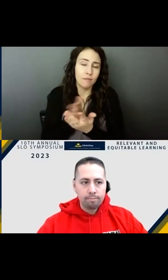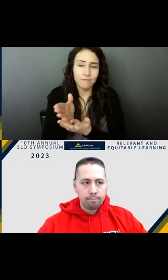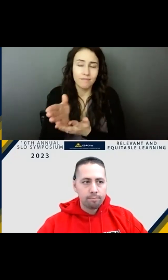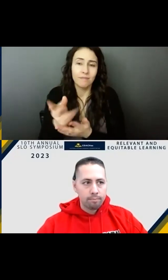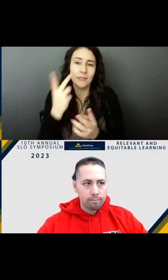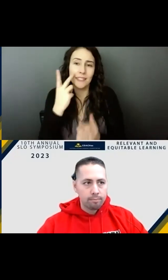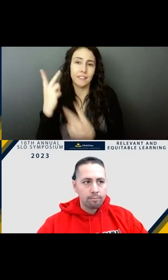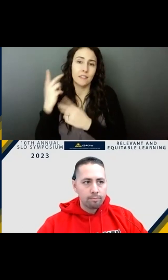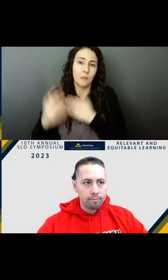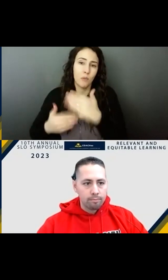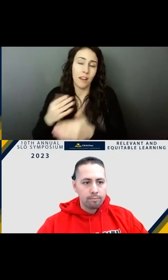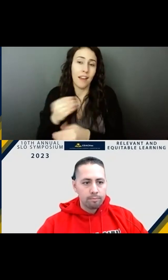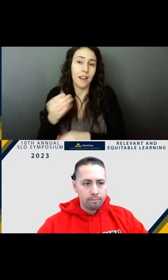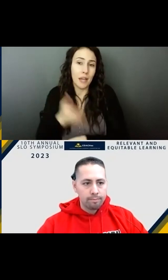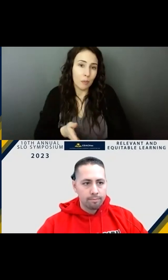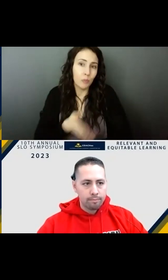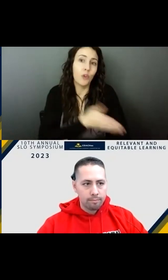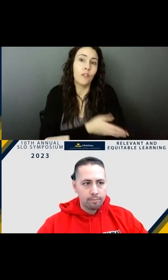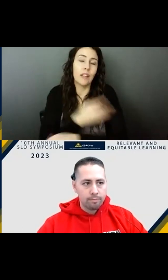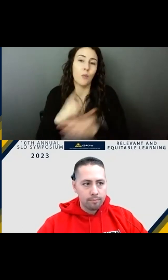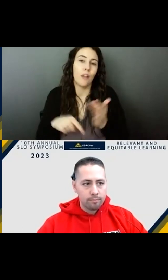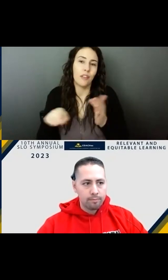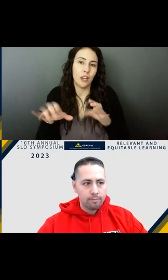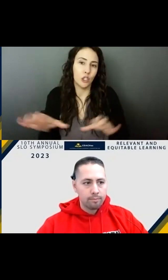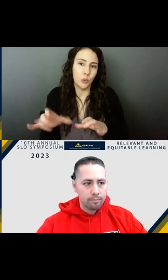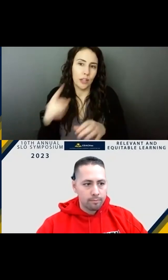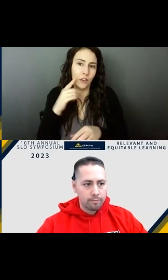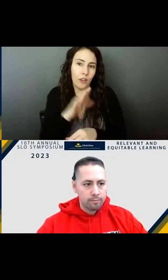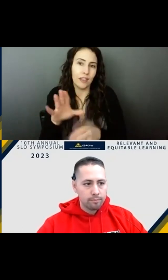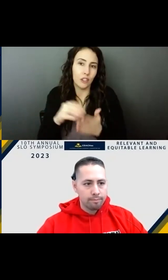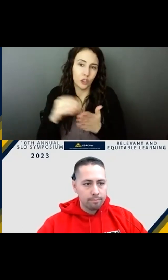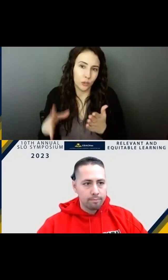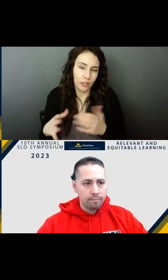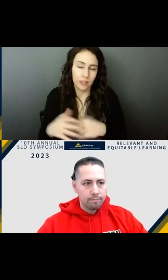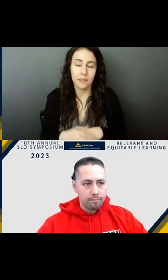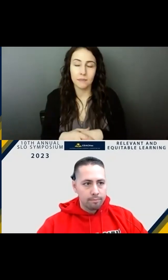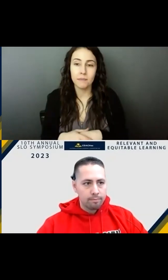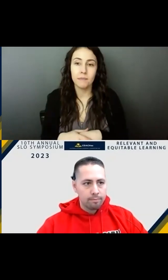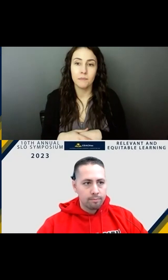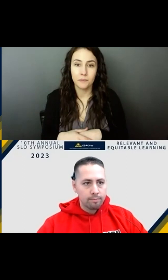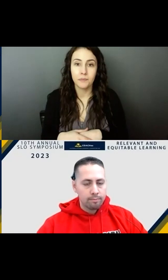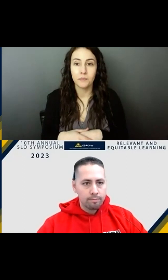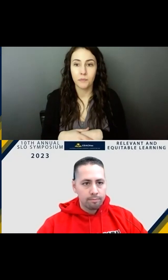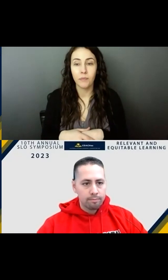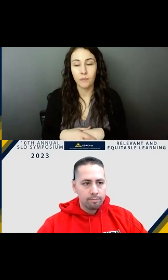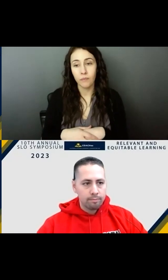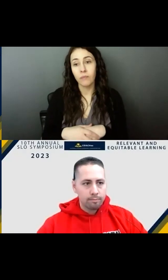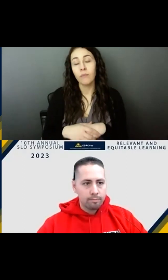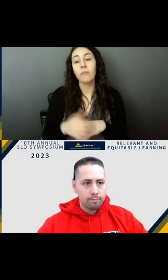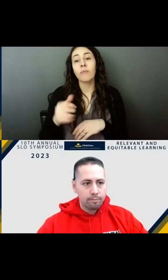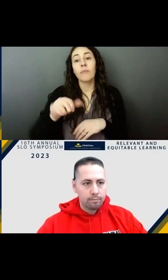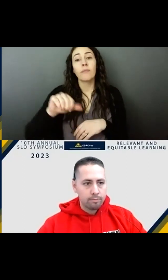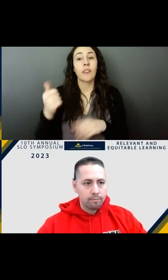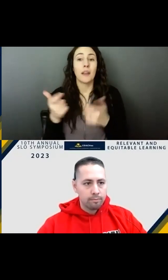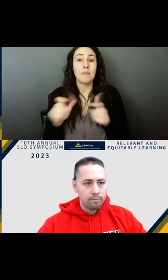processes and improving what they're doing institutionally for their students. One of the other big things that I've been doing